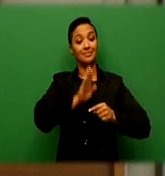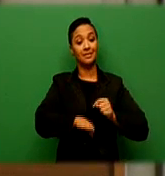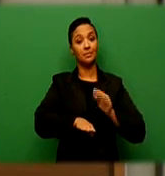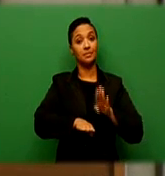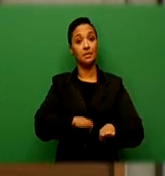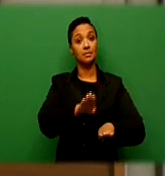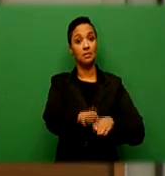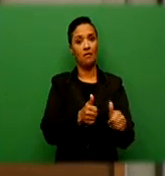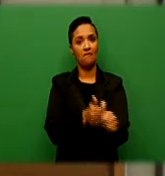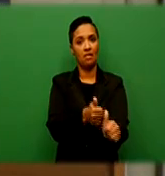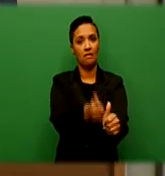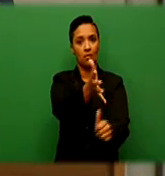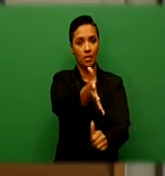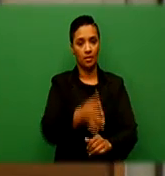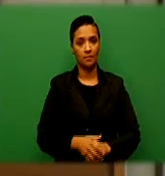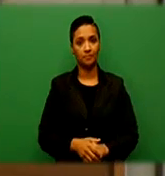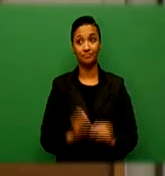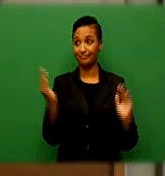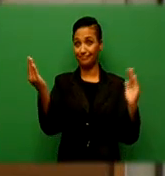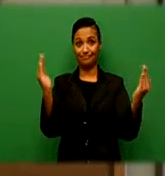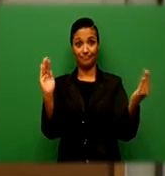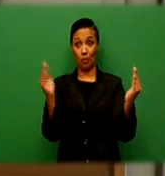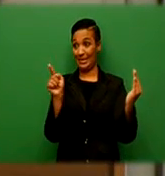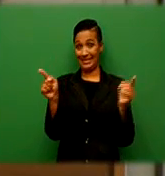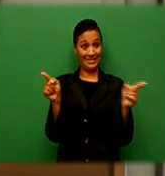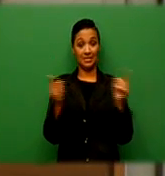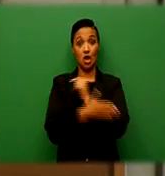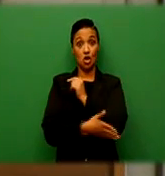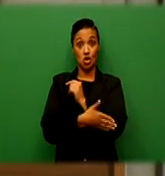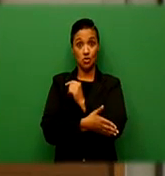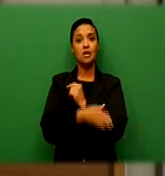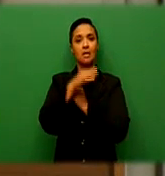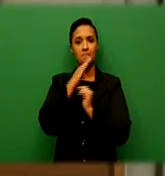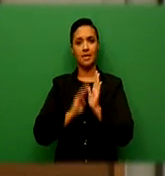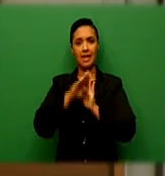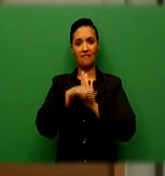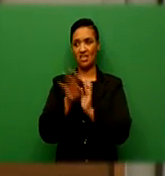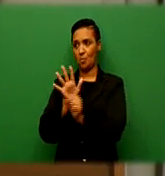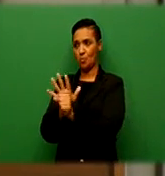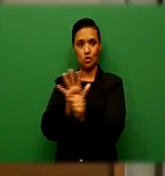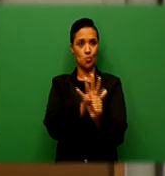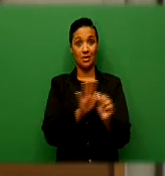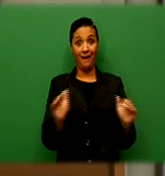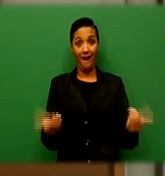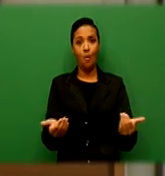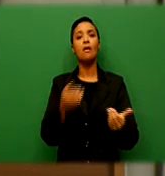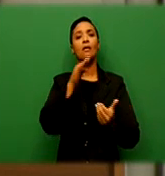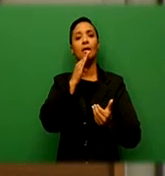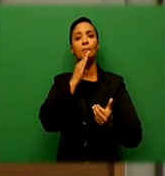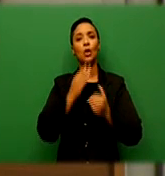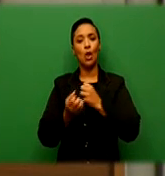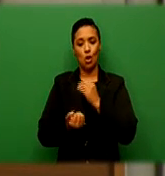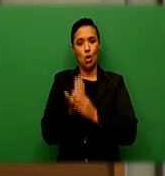pace. By contrast, exchange rate-induced inflation pressures persist in a number of